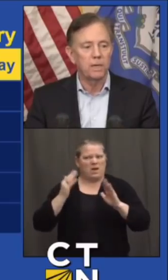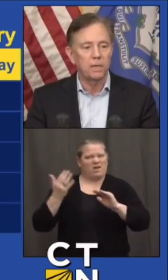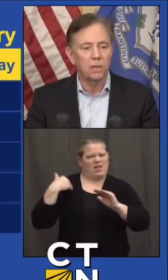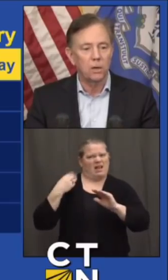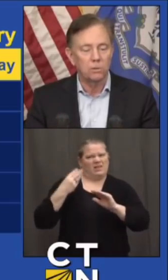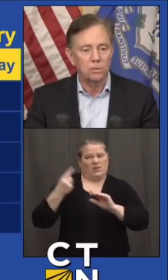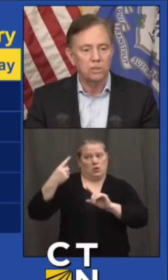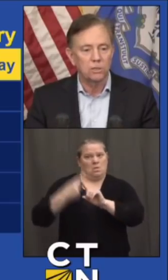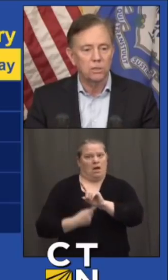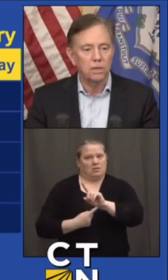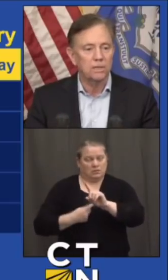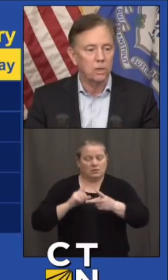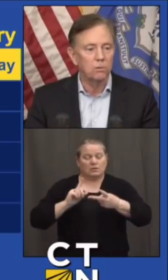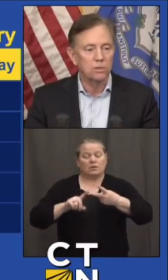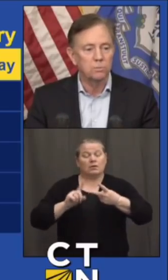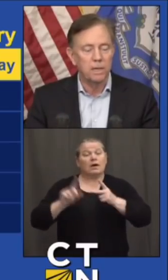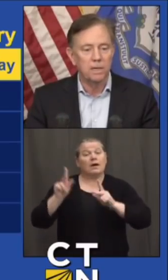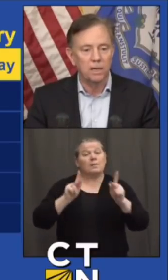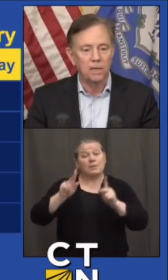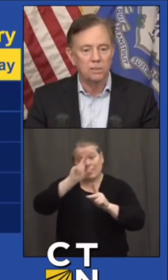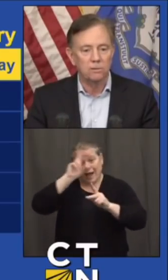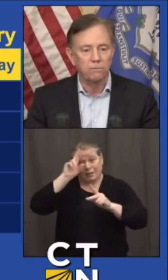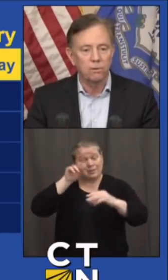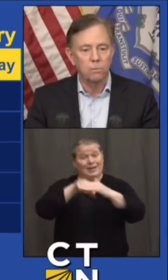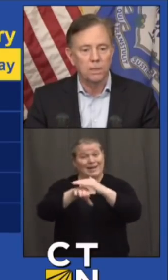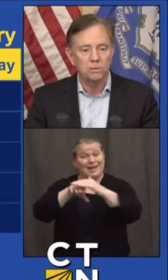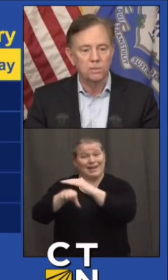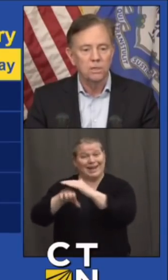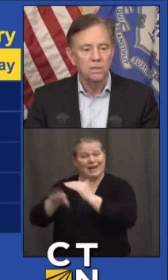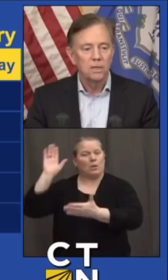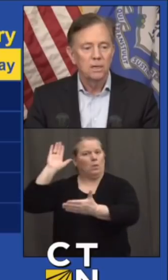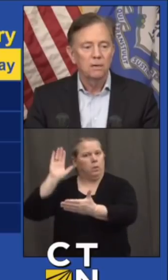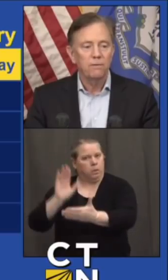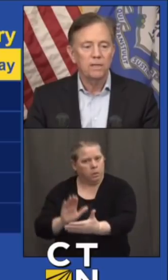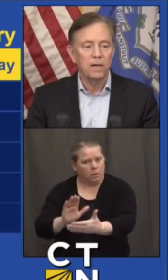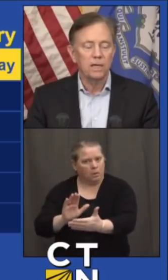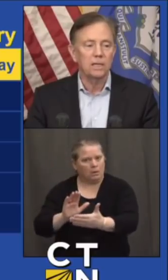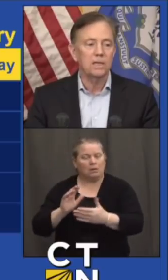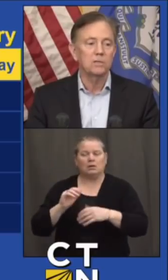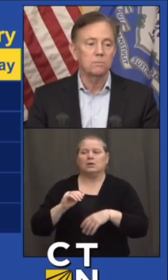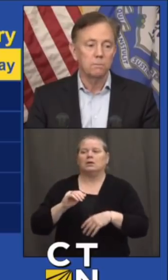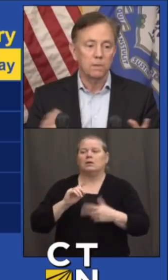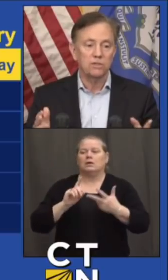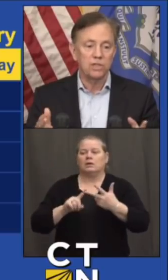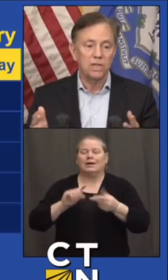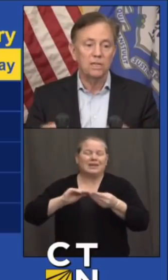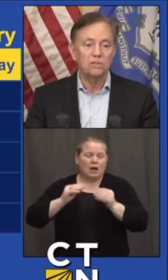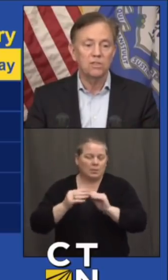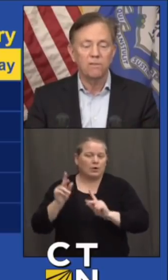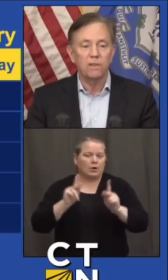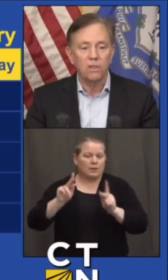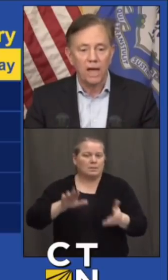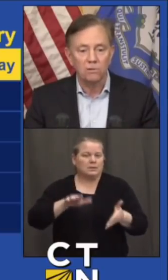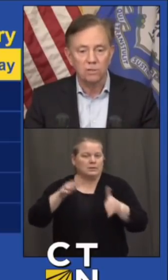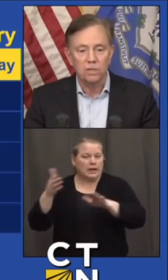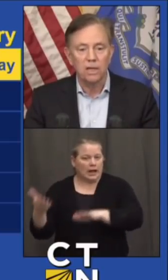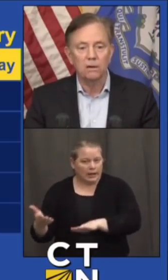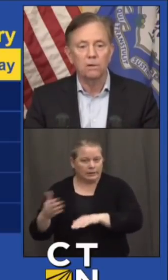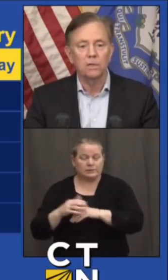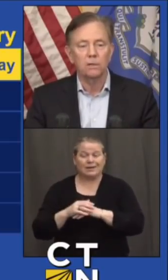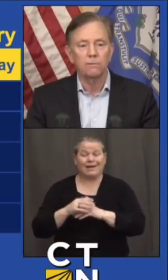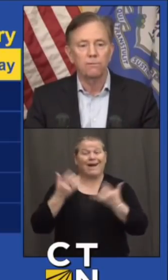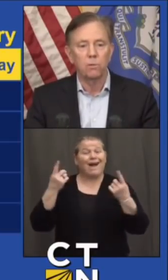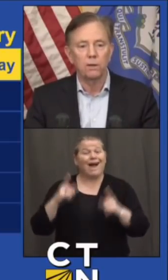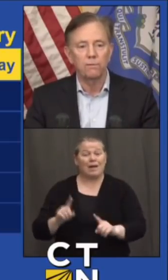relatively speaking, the lowest, it's as low as it's been in the last few months. Fatalities exceeded 7,000